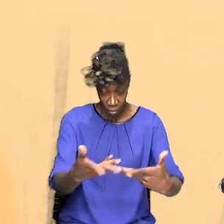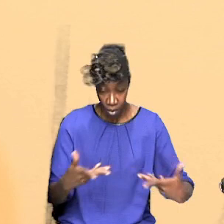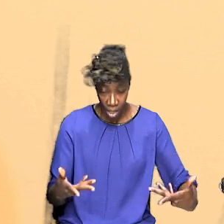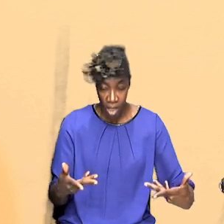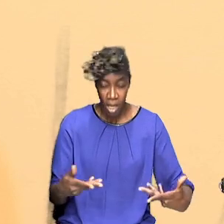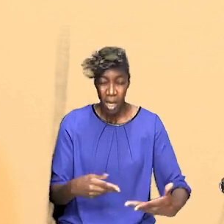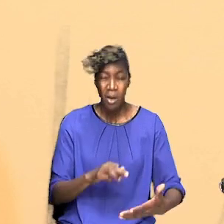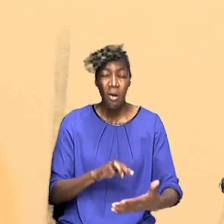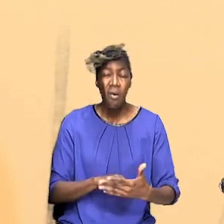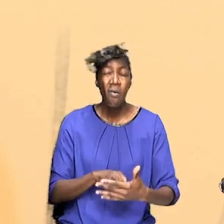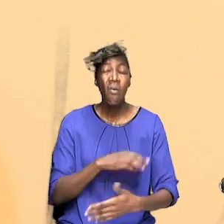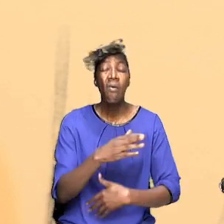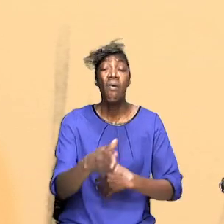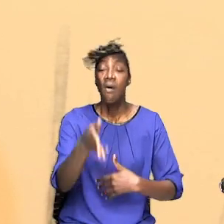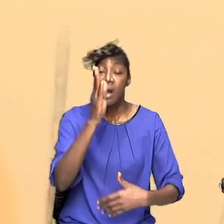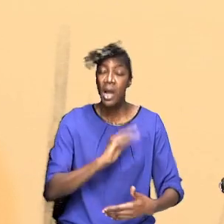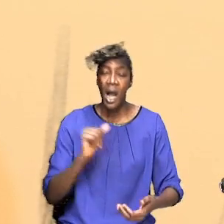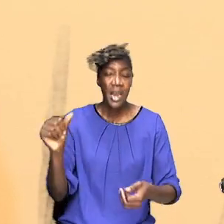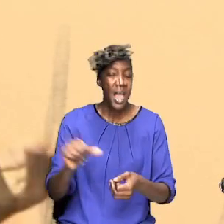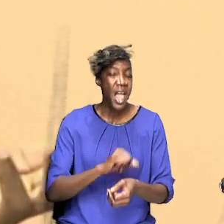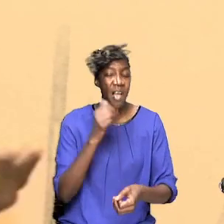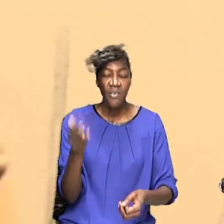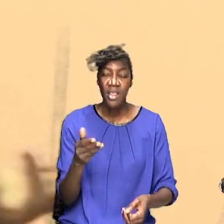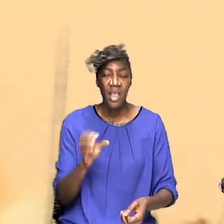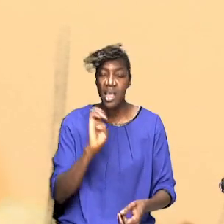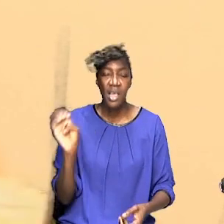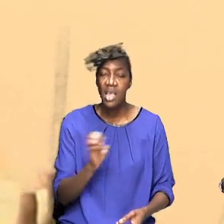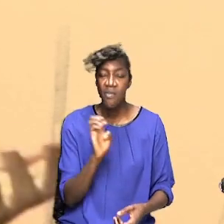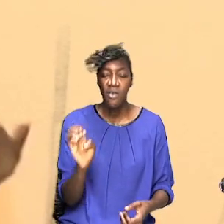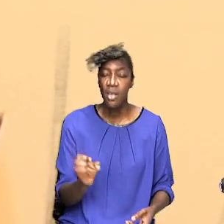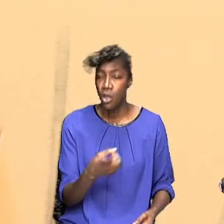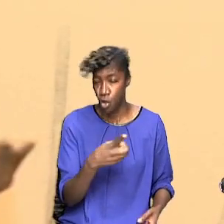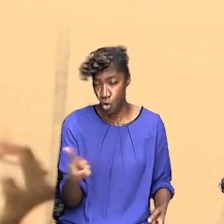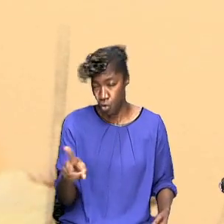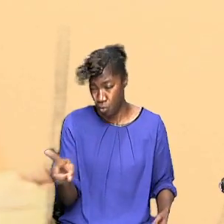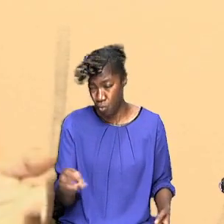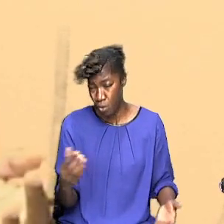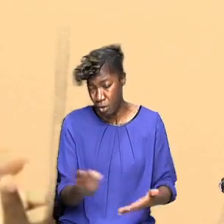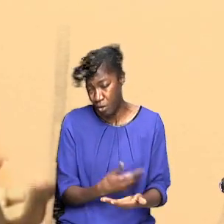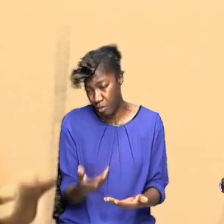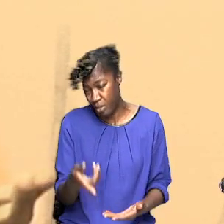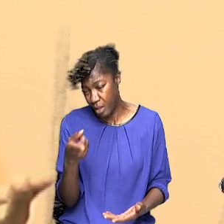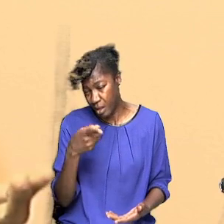him. And even if you do some things for God, truly,